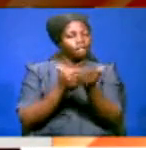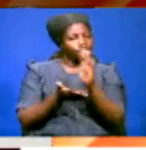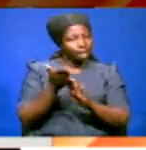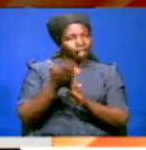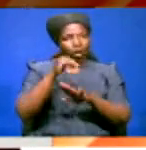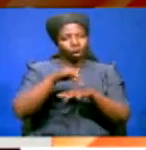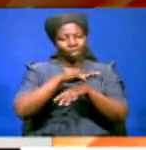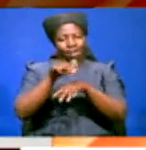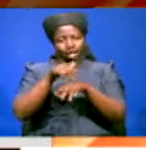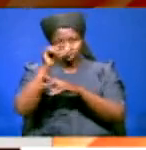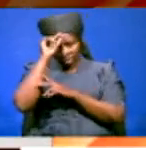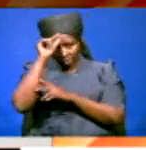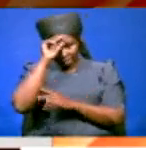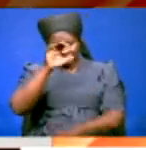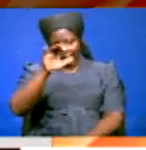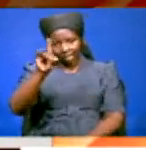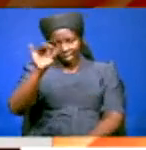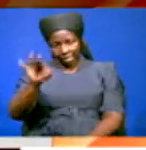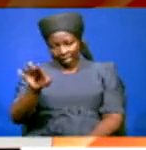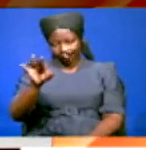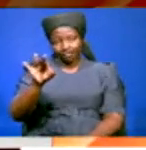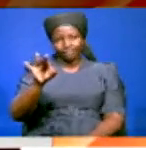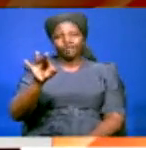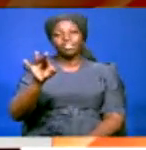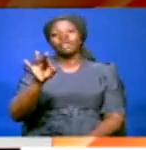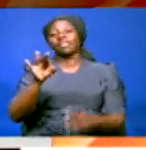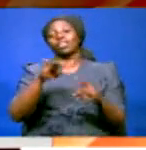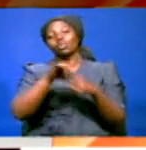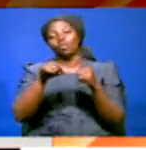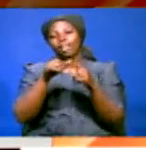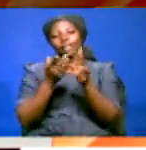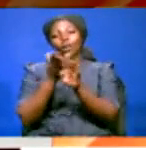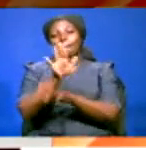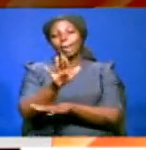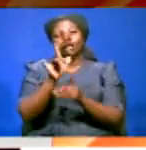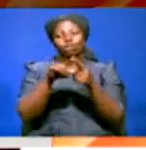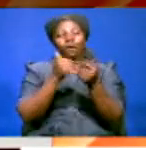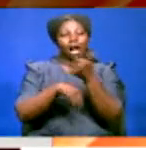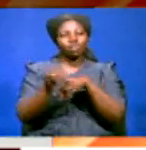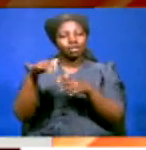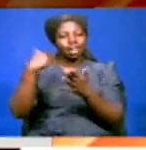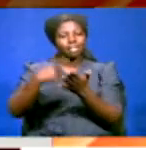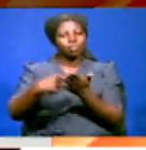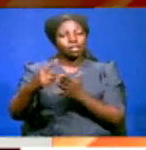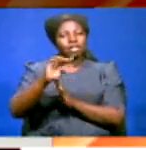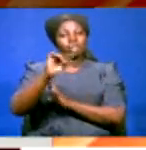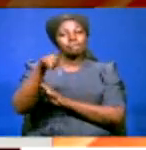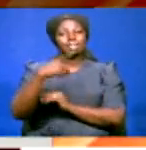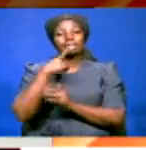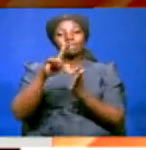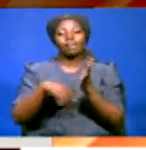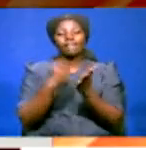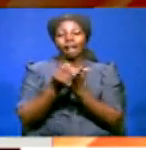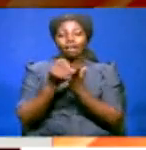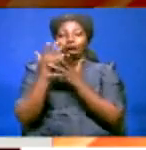Government Constituency Development Fund, NG-CDF, when they resume business next week. The legislator cited the financial burden